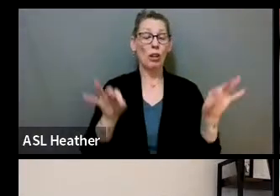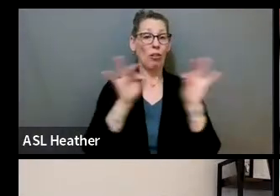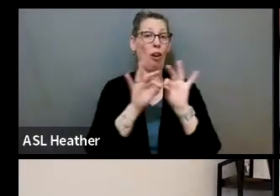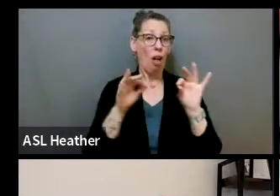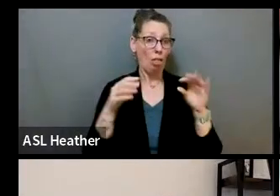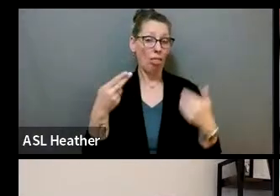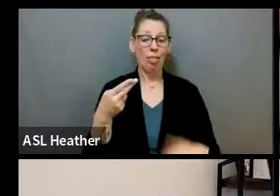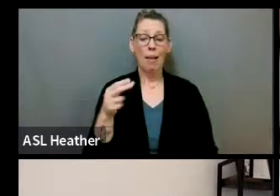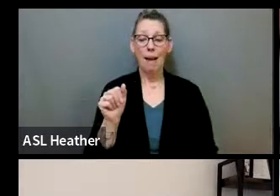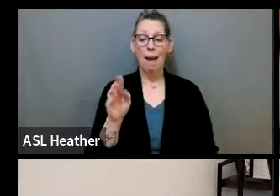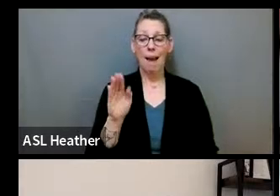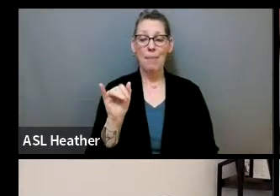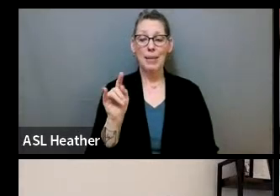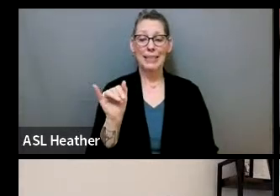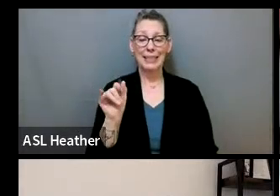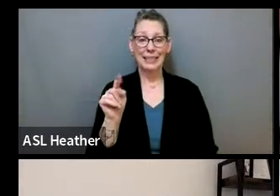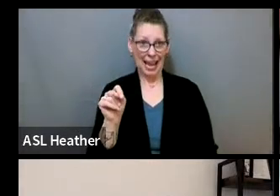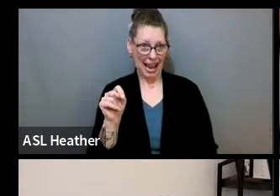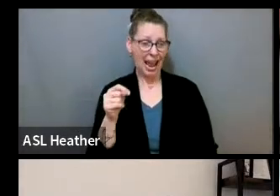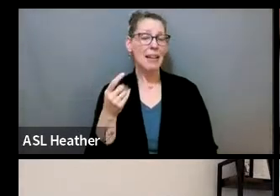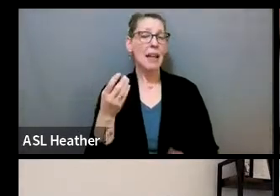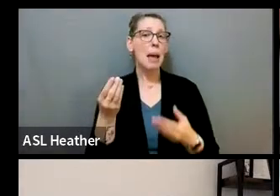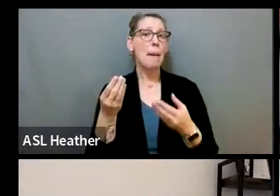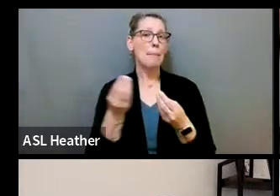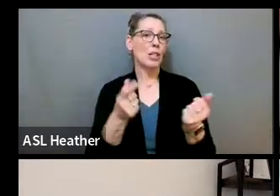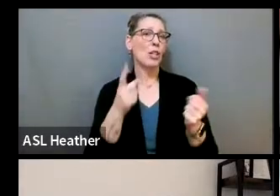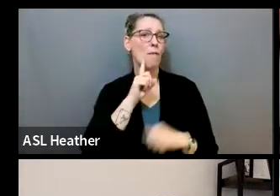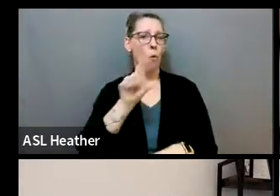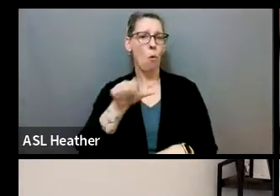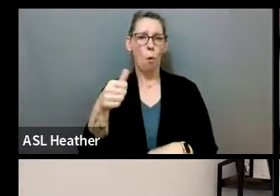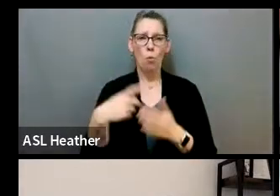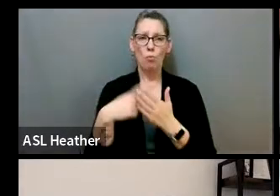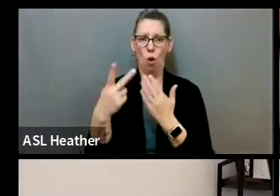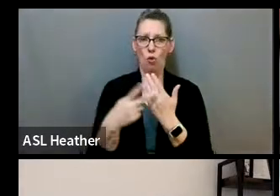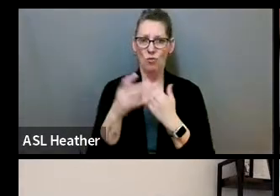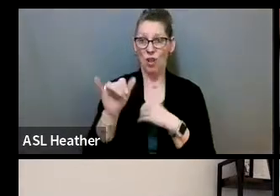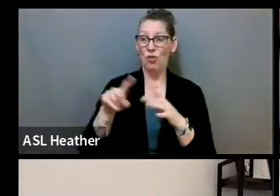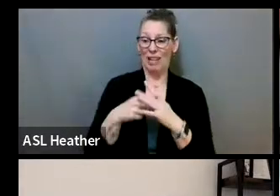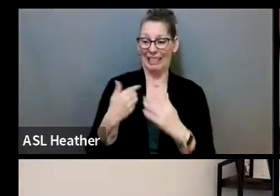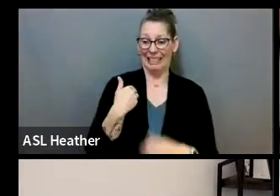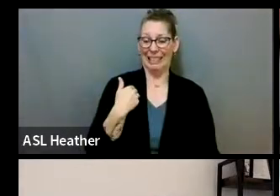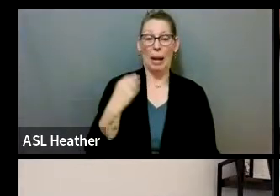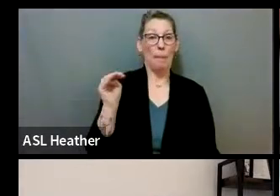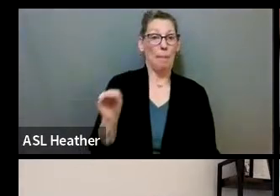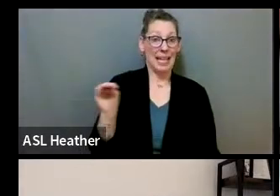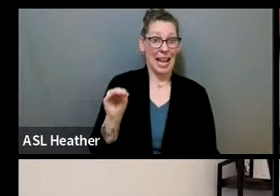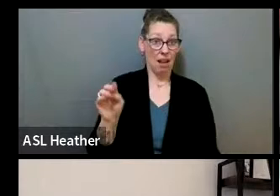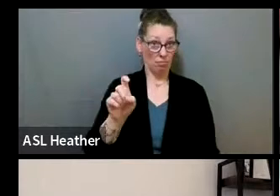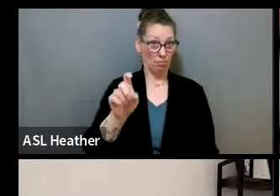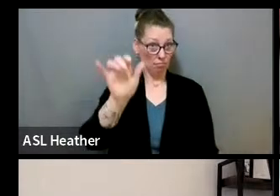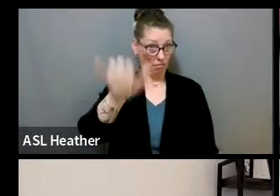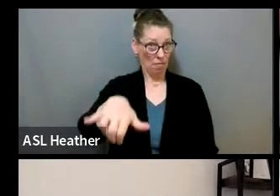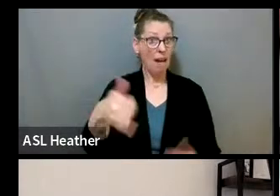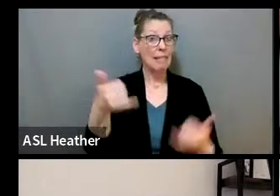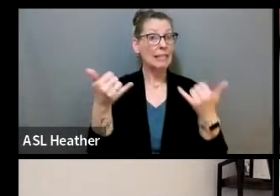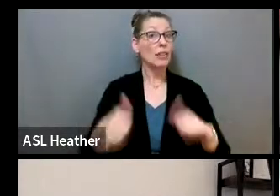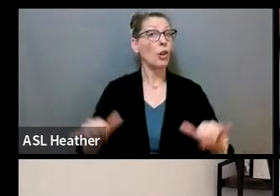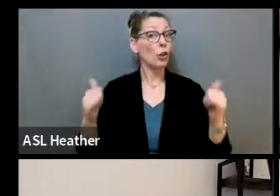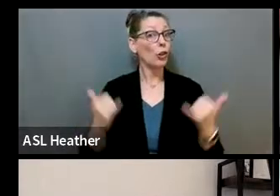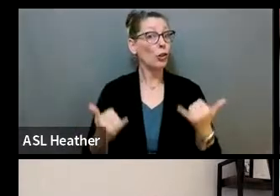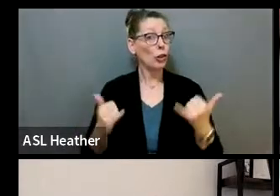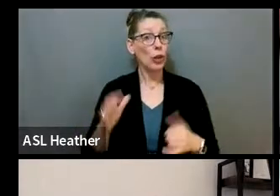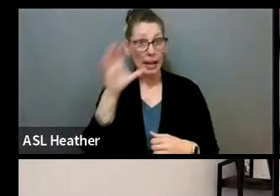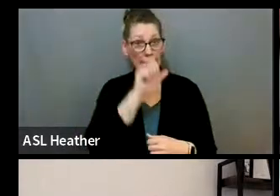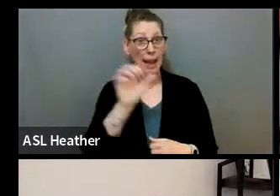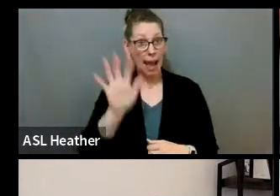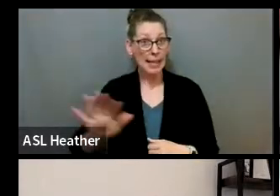and mitigation for projects and other things that started on Monday, as a matter of fact, is that still the current estimate,